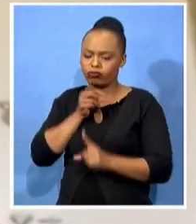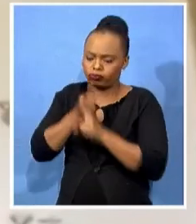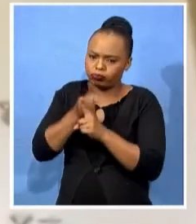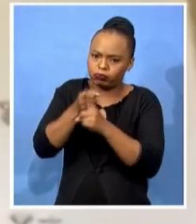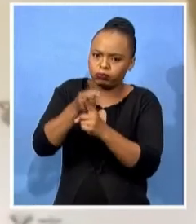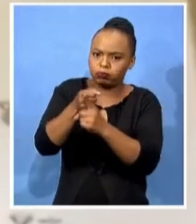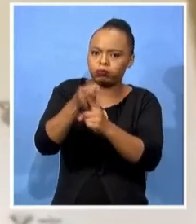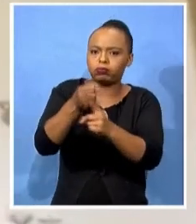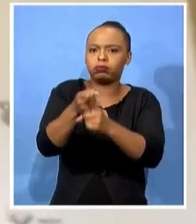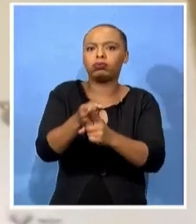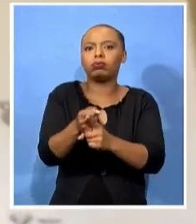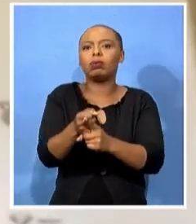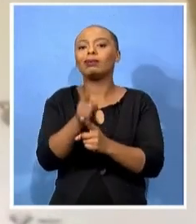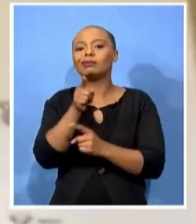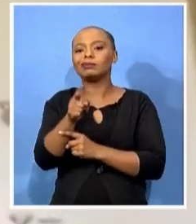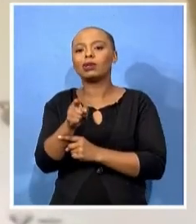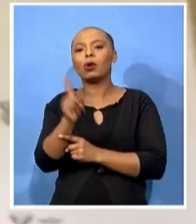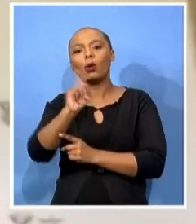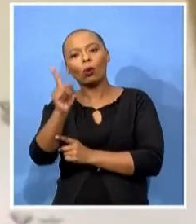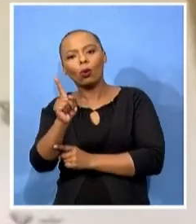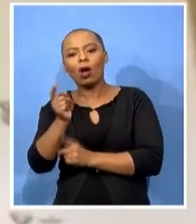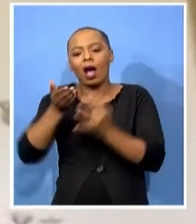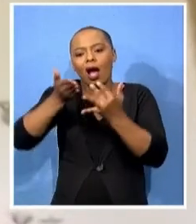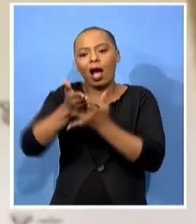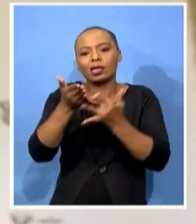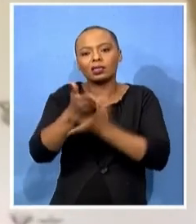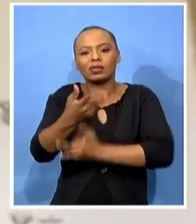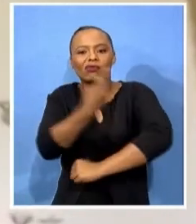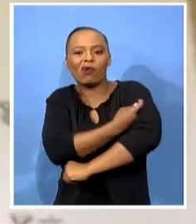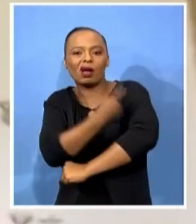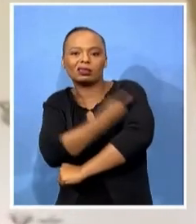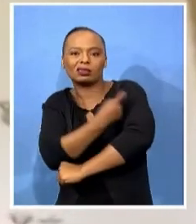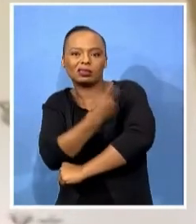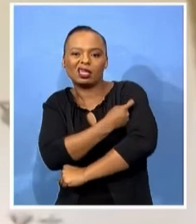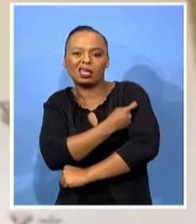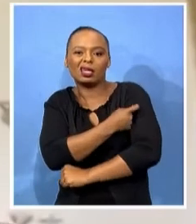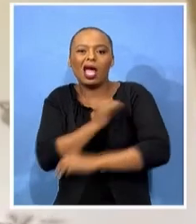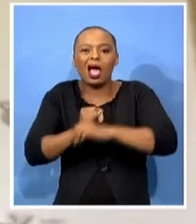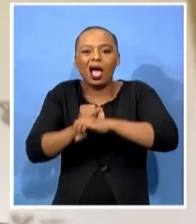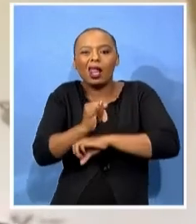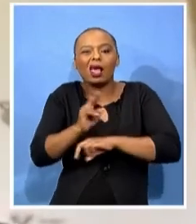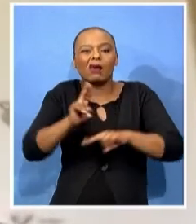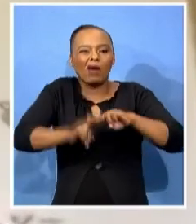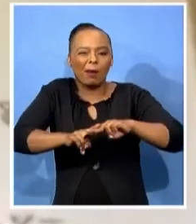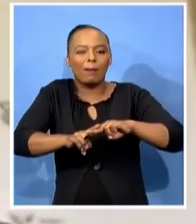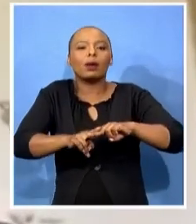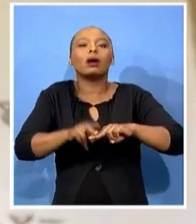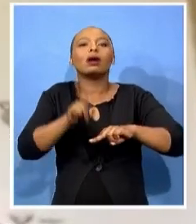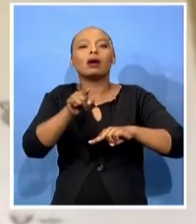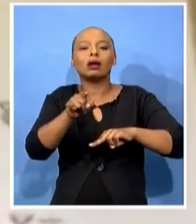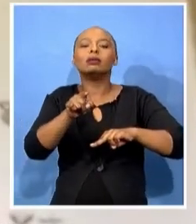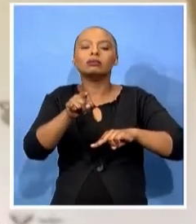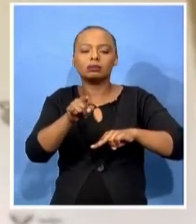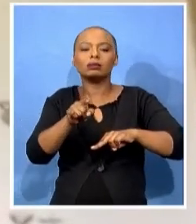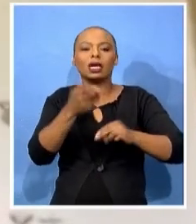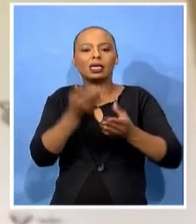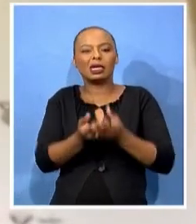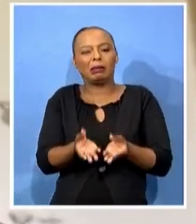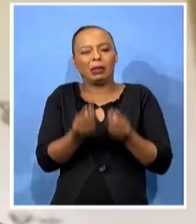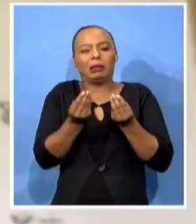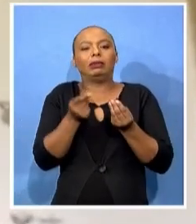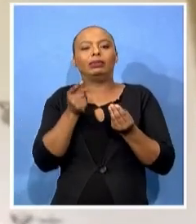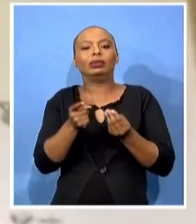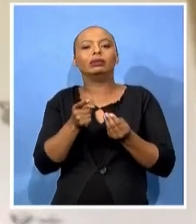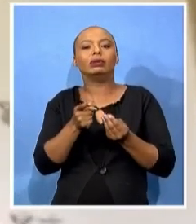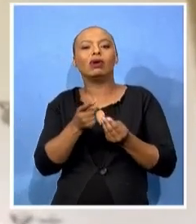some vaccines so that as early as February, we should be able to get to that point. So I want to hold that for now,